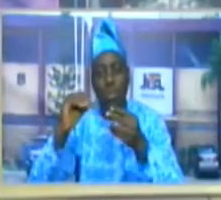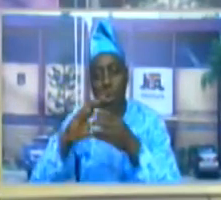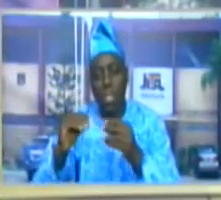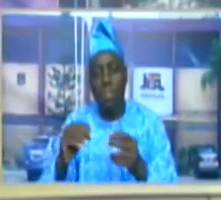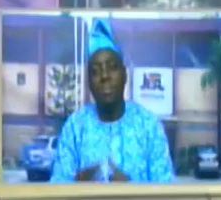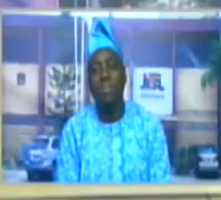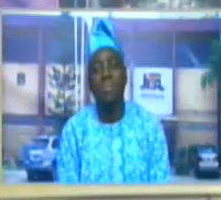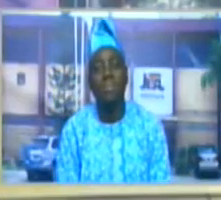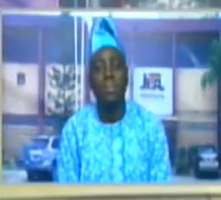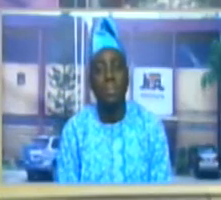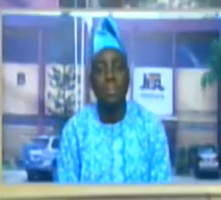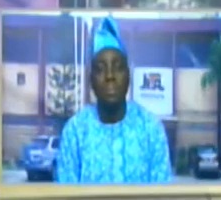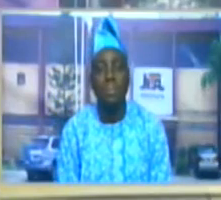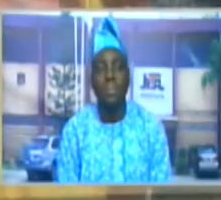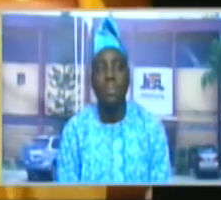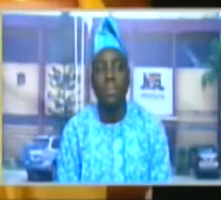the entertainment scene.